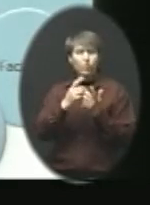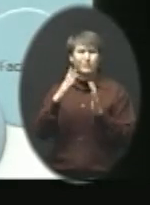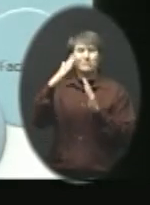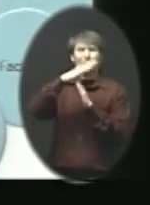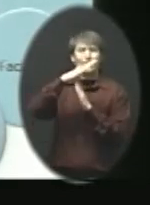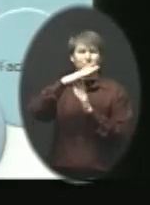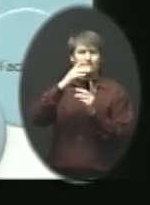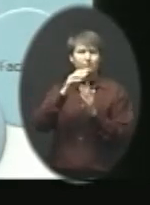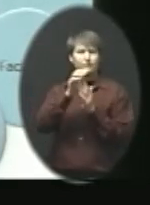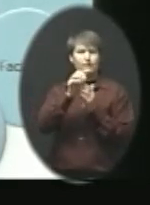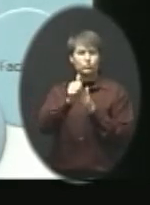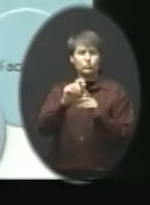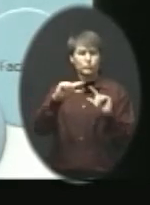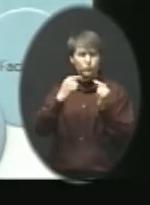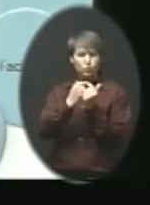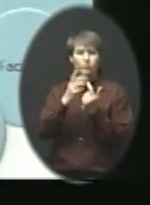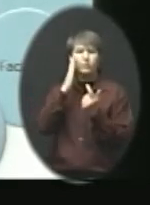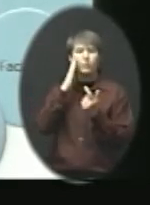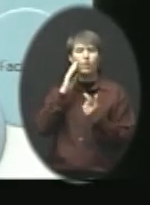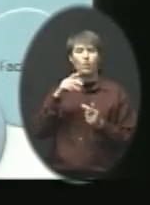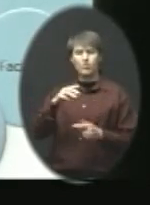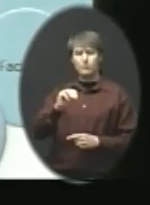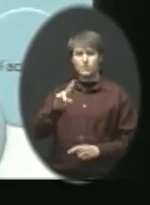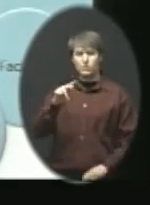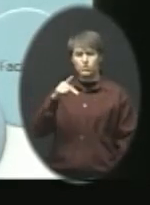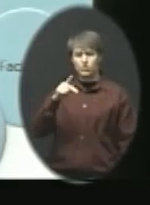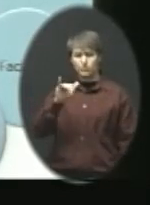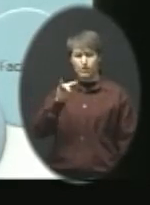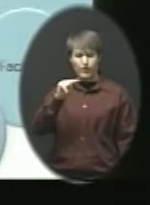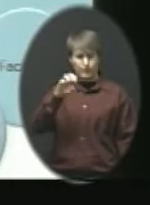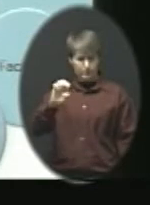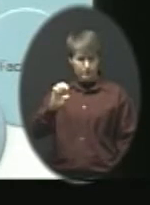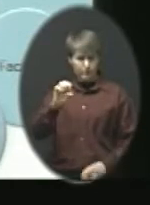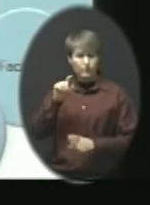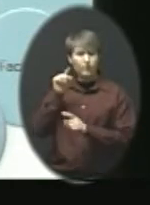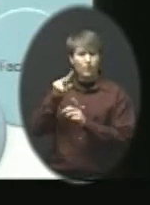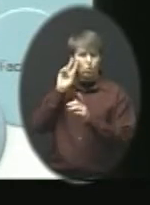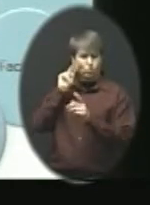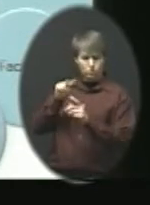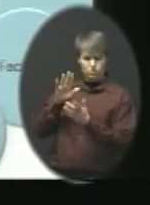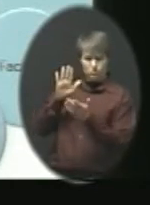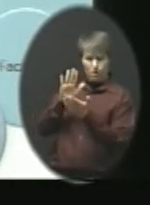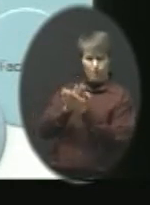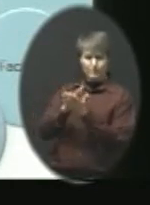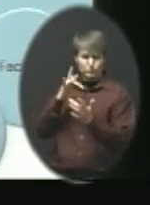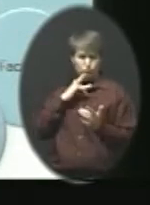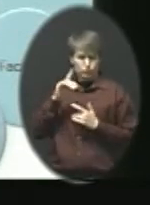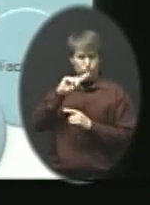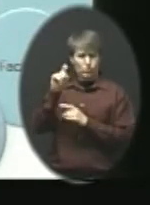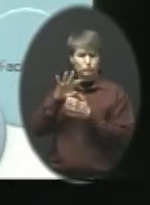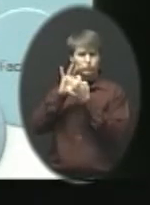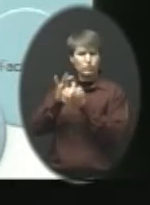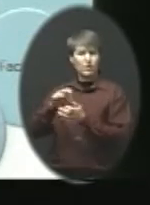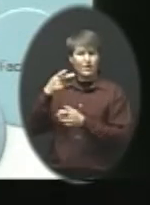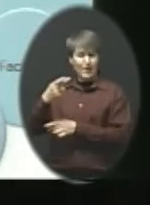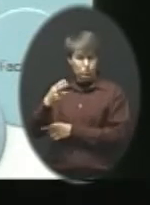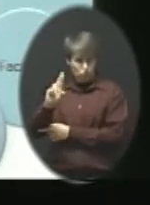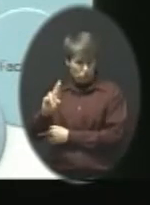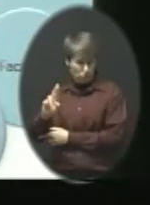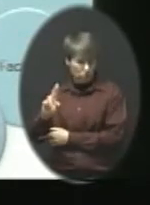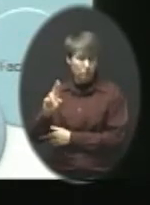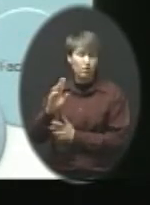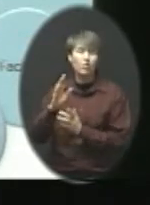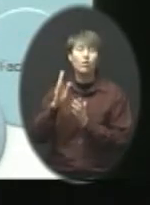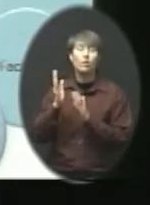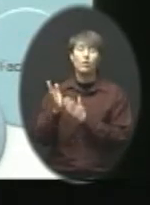those particular areas. For example, Mr. Payne looked at all the compliments, concerns, and questions related to human resources, and